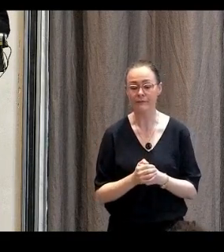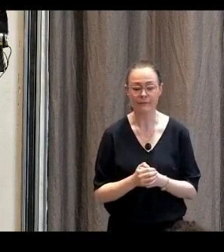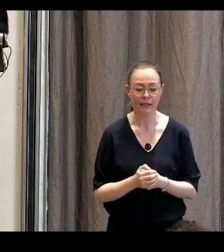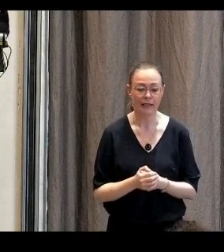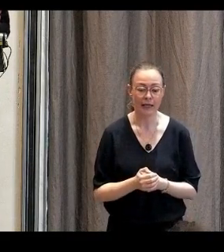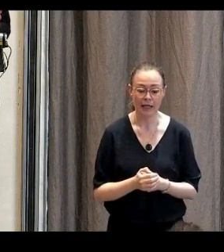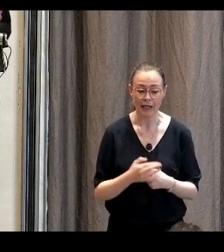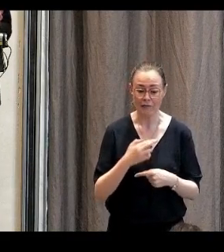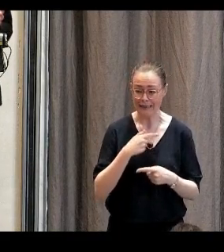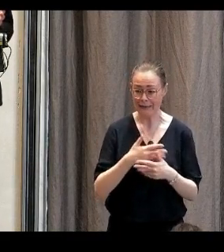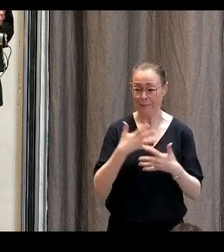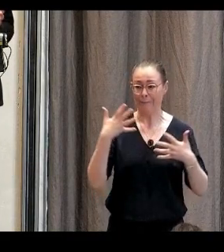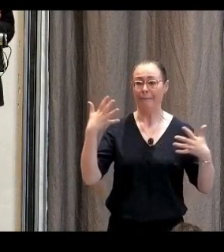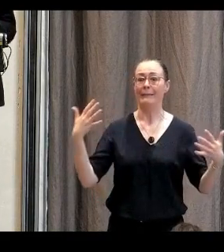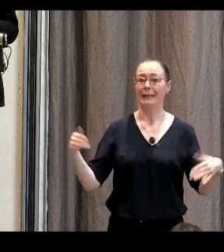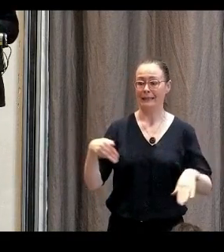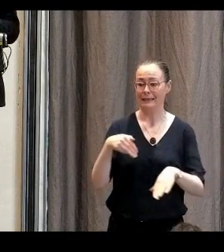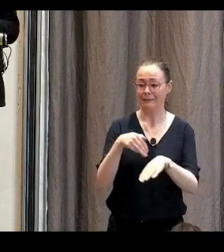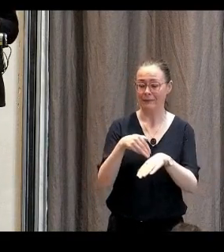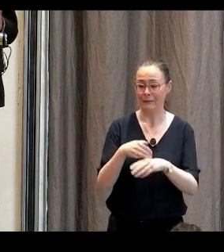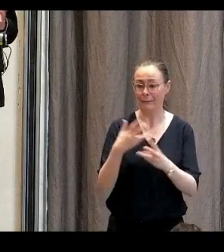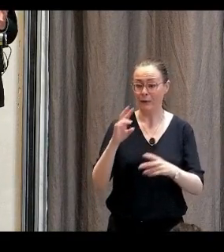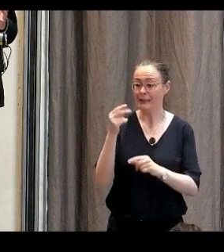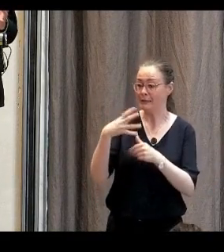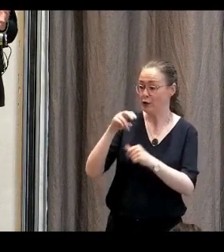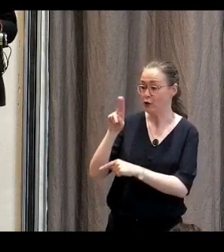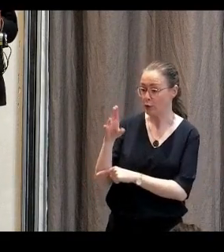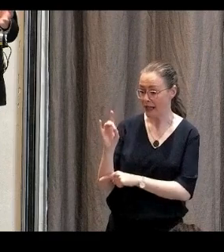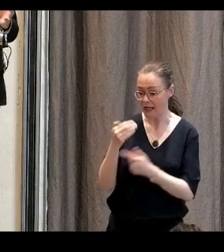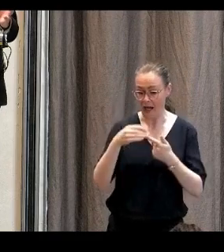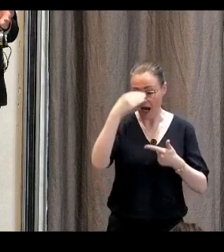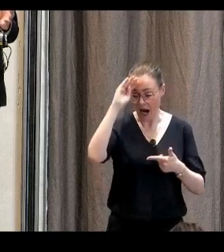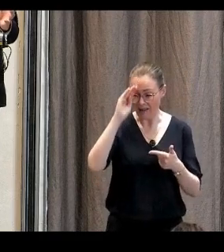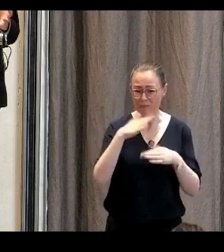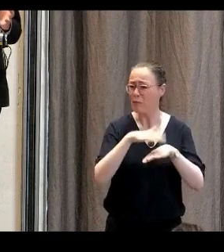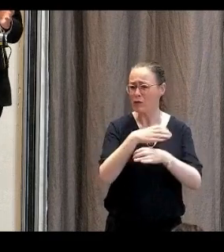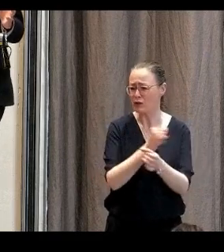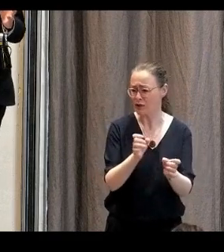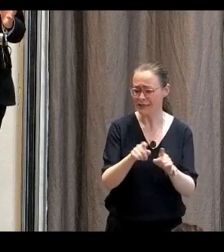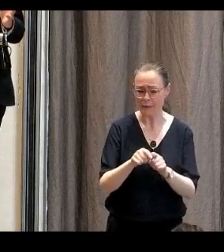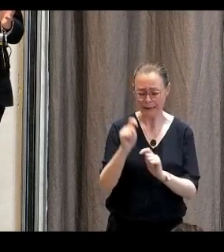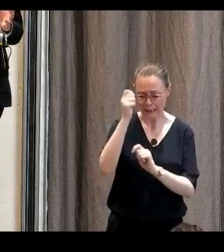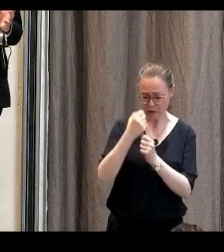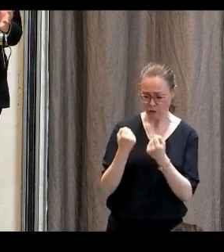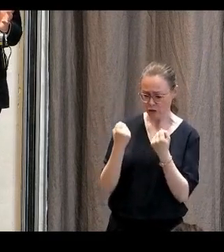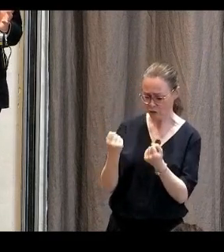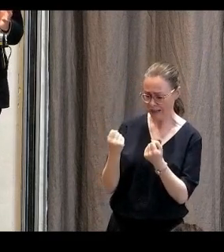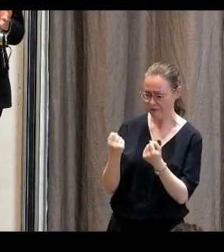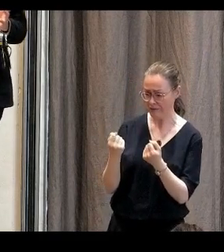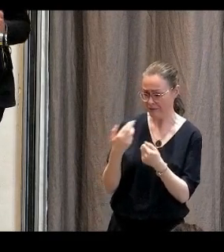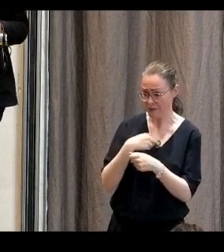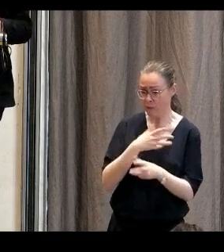is a really big issue. And in the UK, Ireland, most countries, we now think about driving as being a